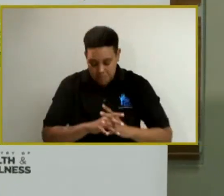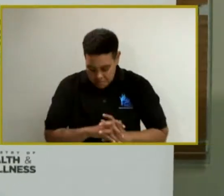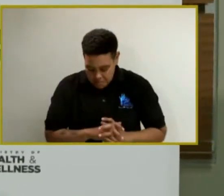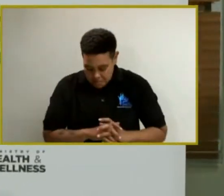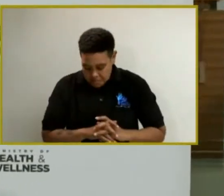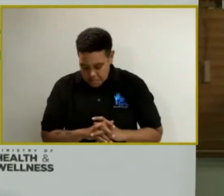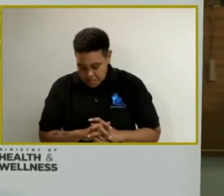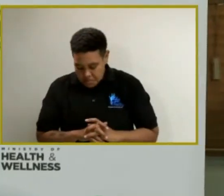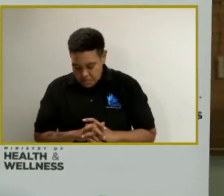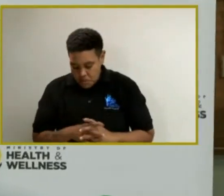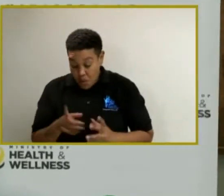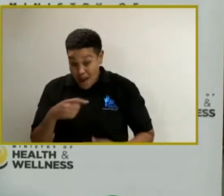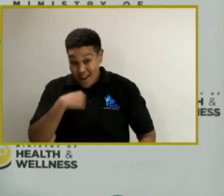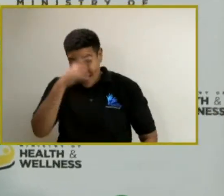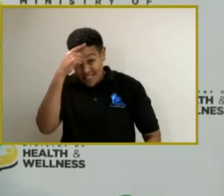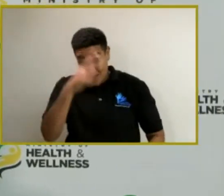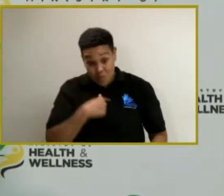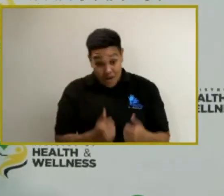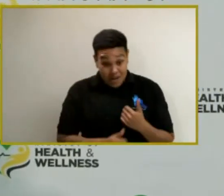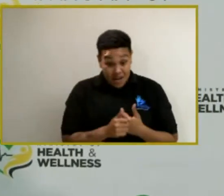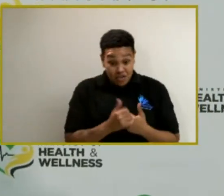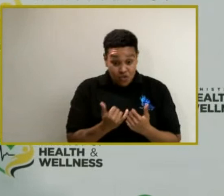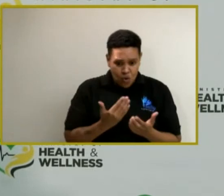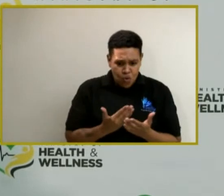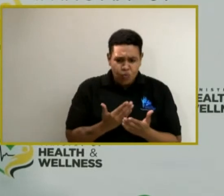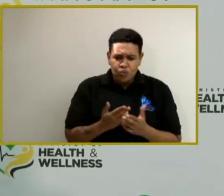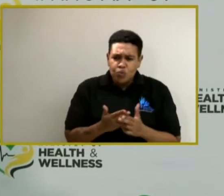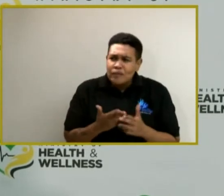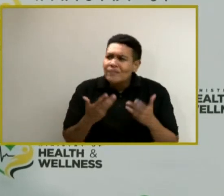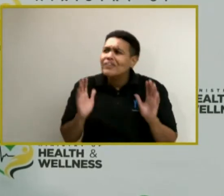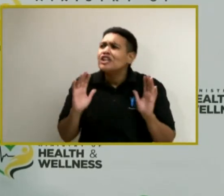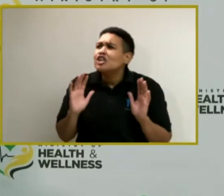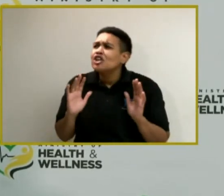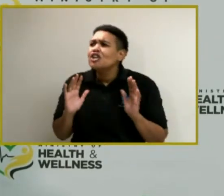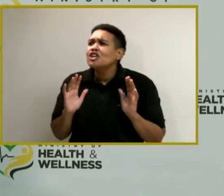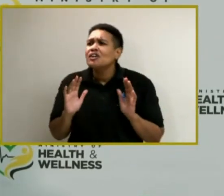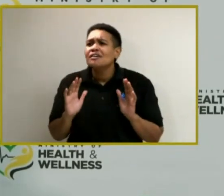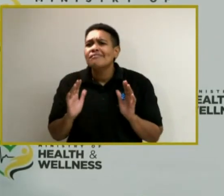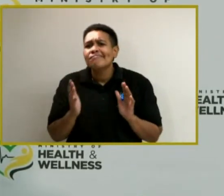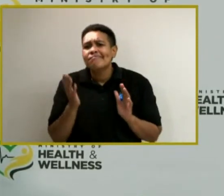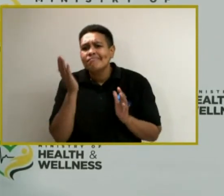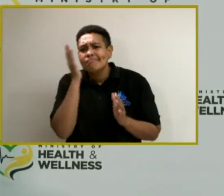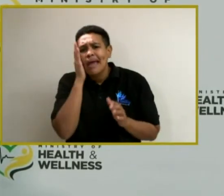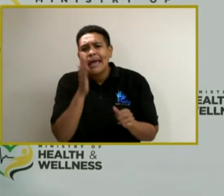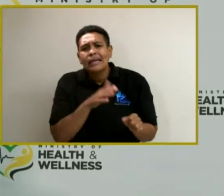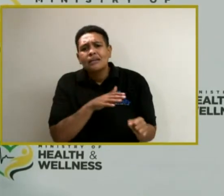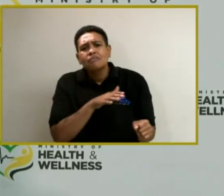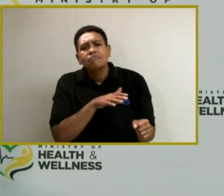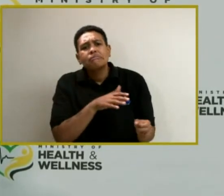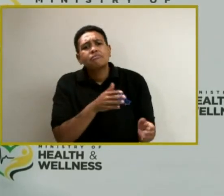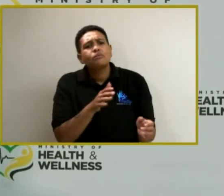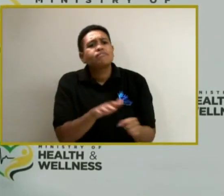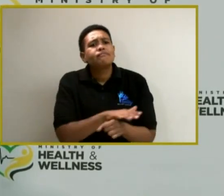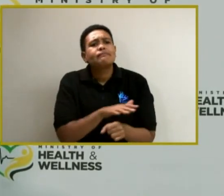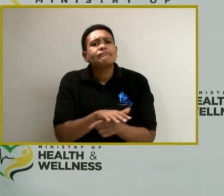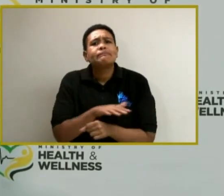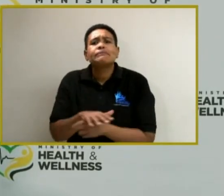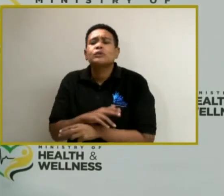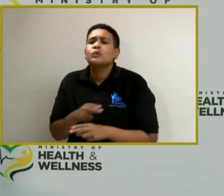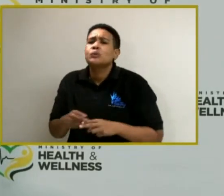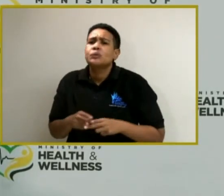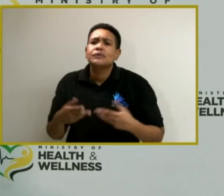I think we are dangerously close to, the bed count, and while I think that,